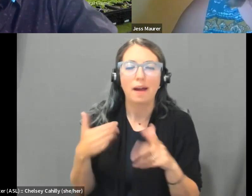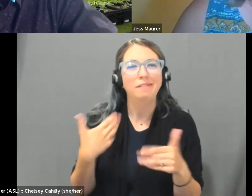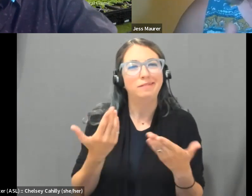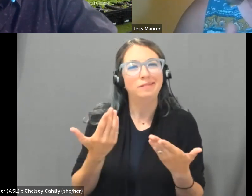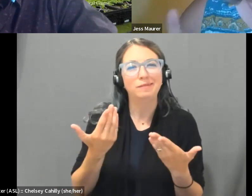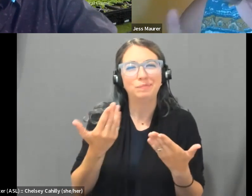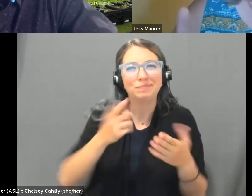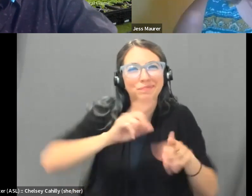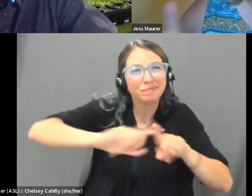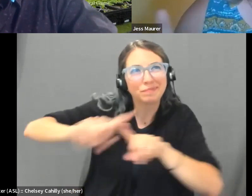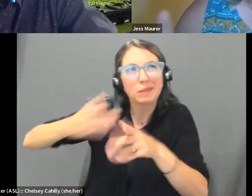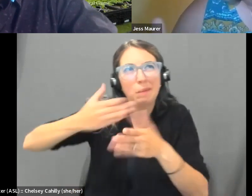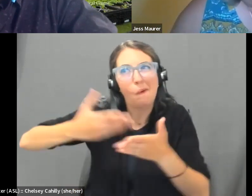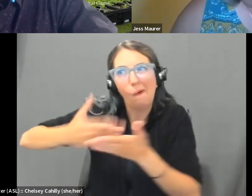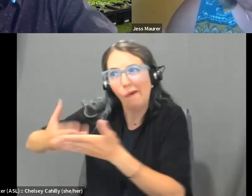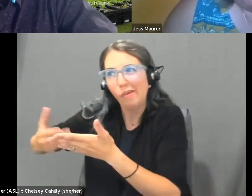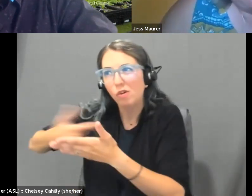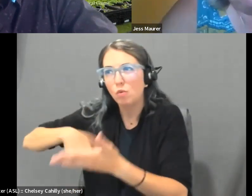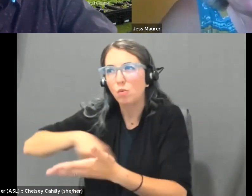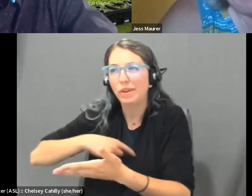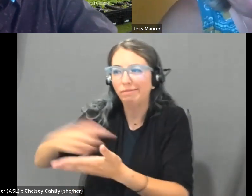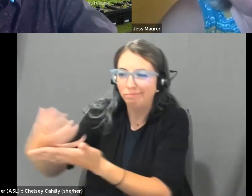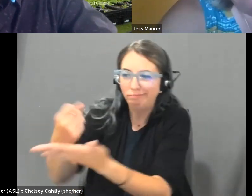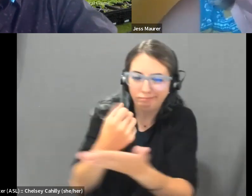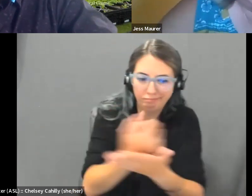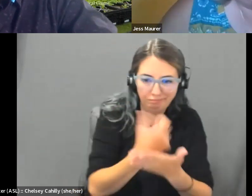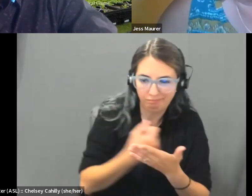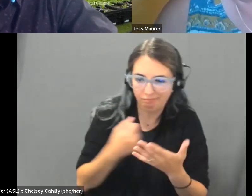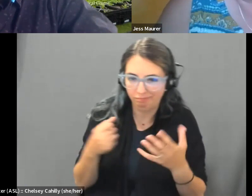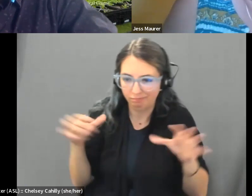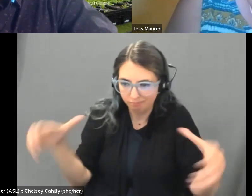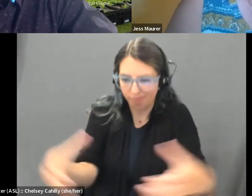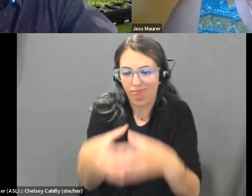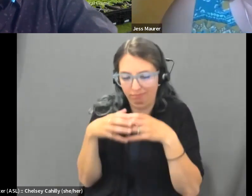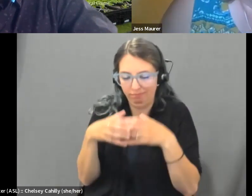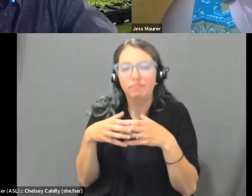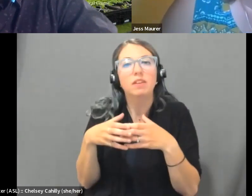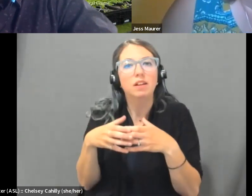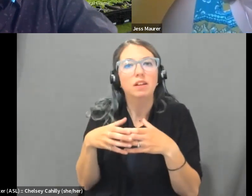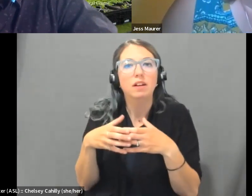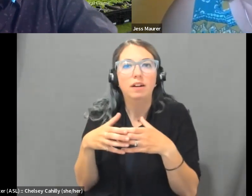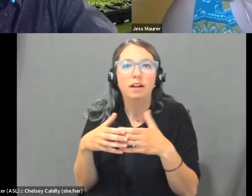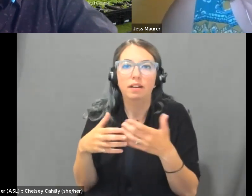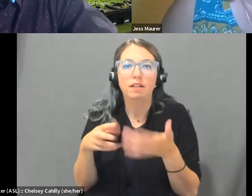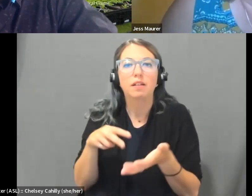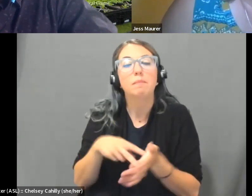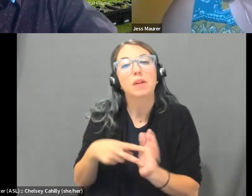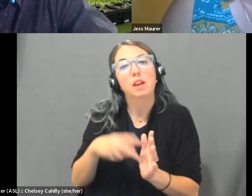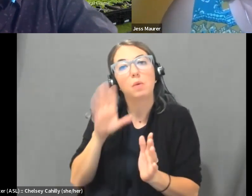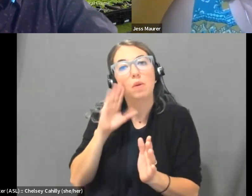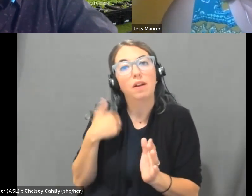individual data, but we won't be able to see that, but we'll also be able to have more data at a local level around